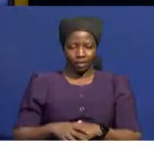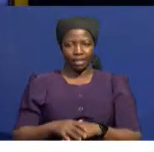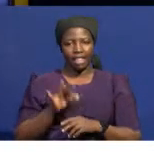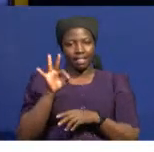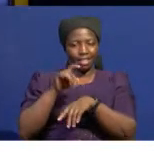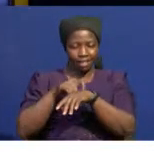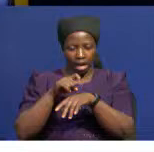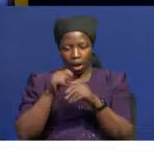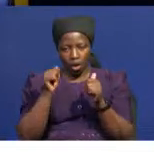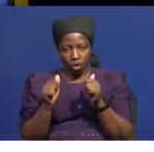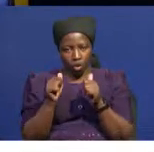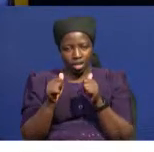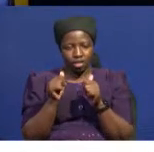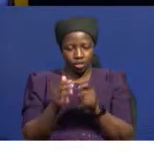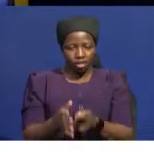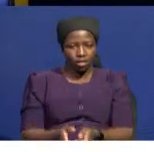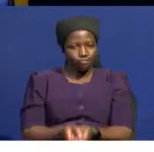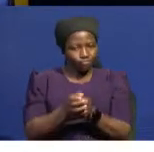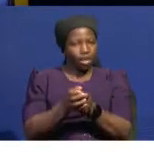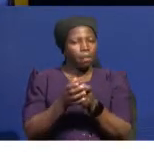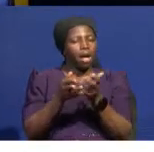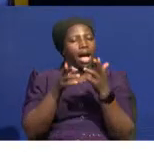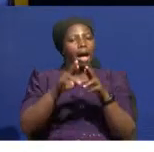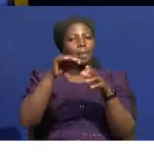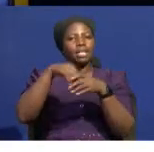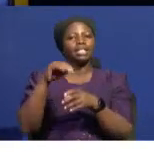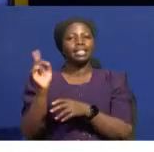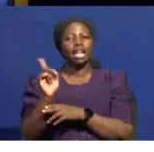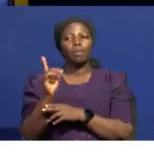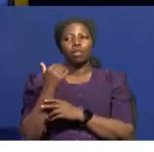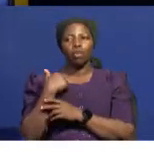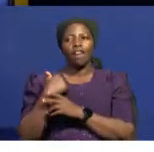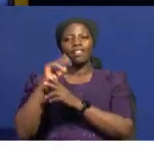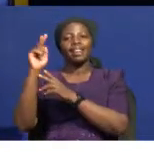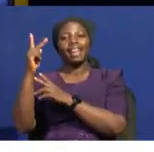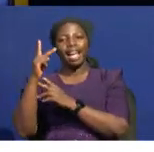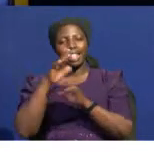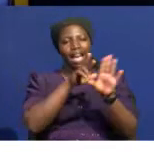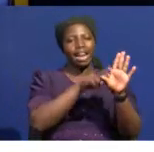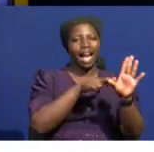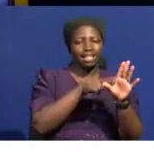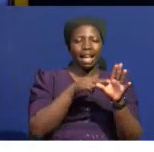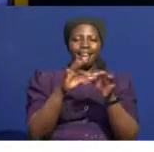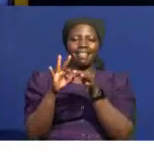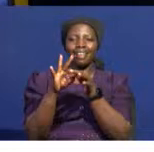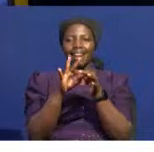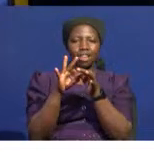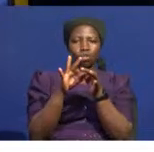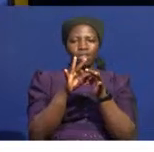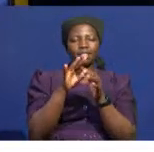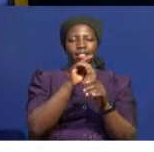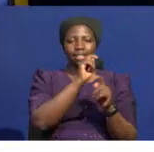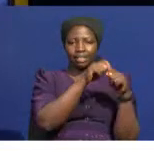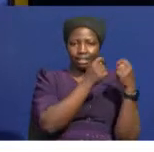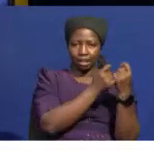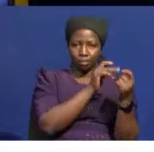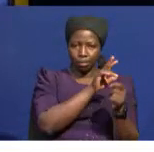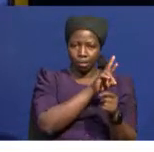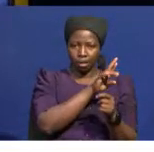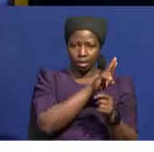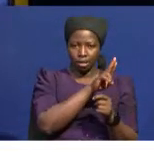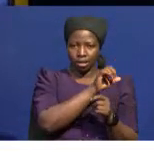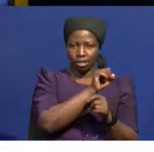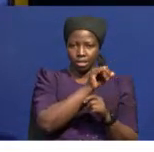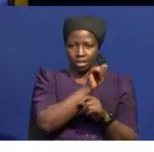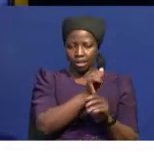match organized in Nairobi to reinforce the Kenya-Russia relations. Team Russia also defeated Kenya 2-1 in a football